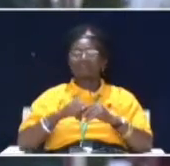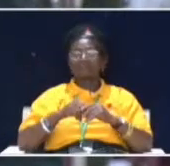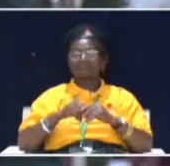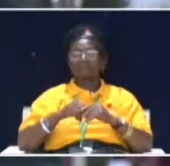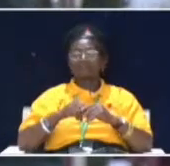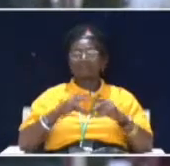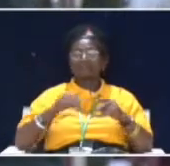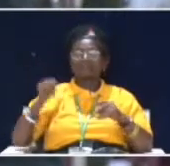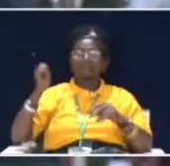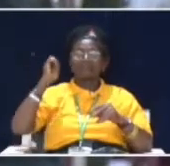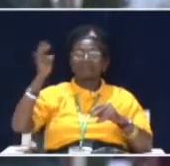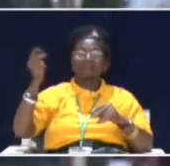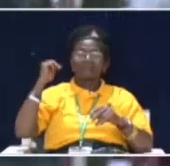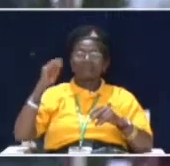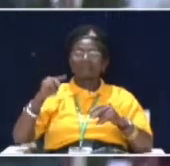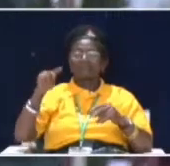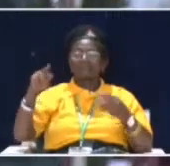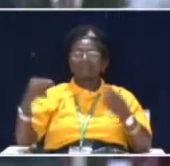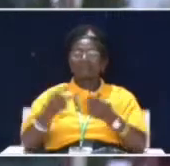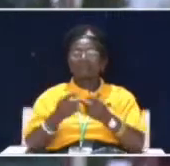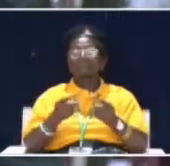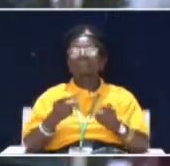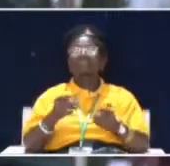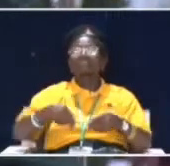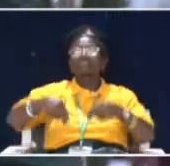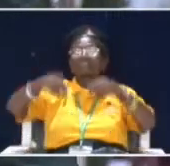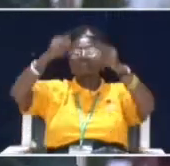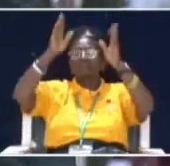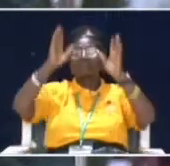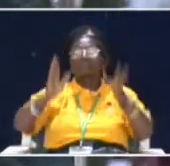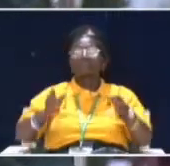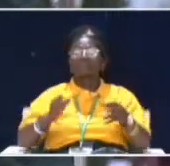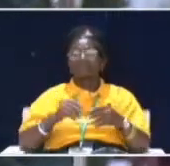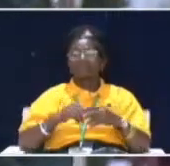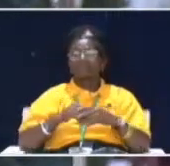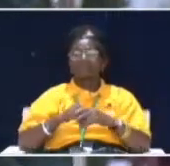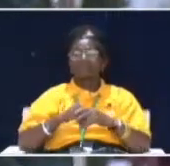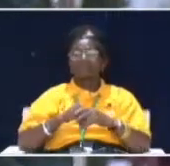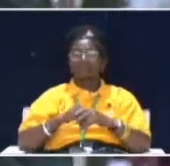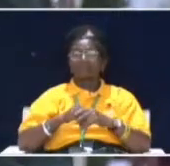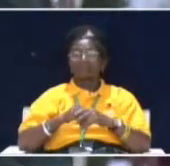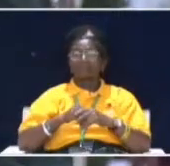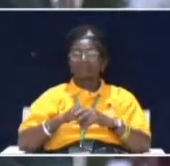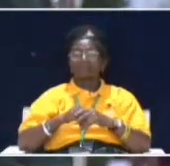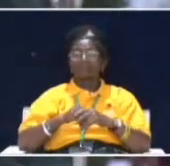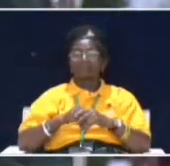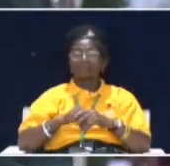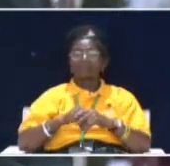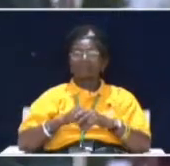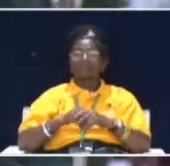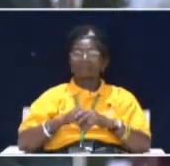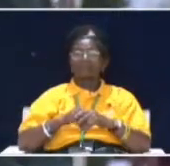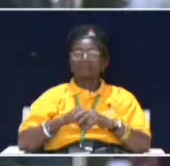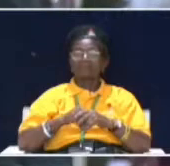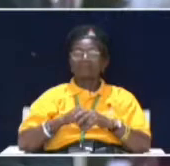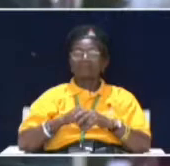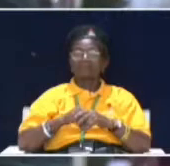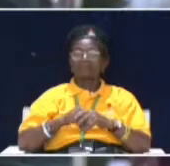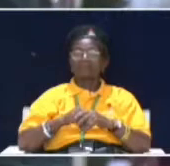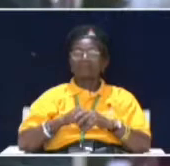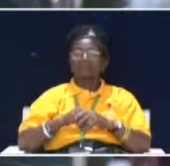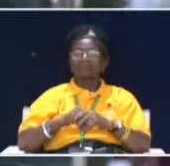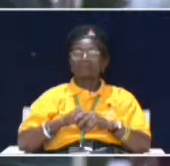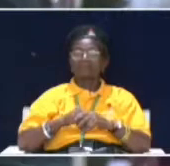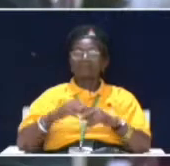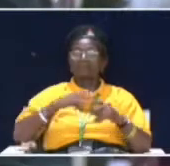And he was repositioned higher. Leyin na tun bi shinipo pada lo si ipo to tun ga ipele to ga ju yen lo. And he became